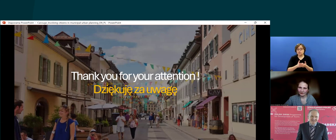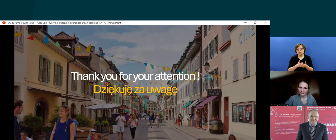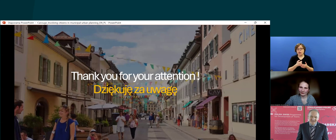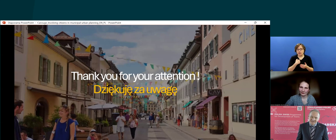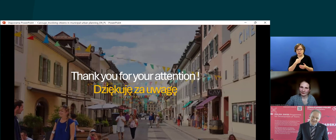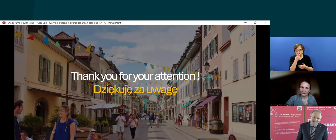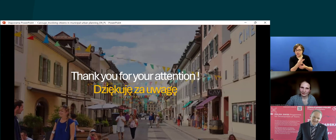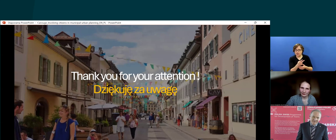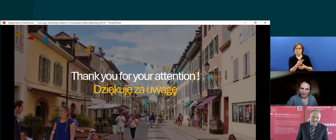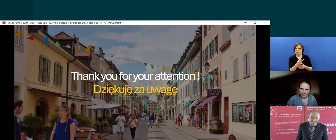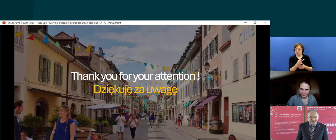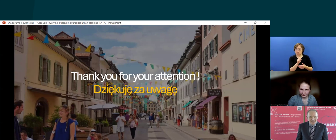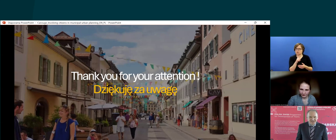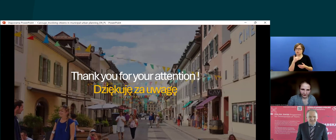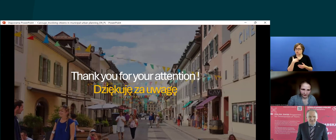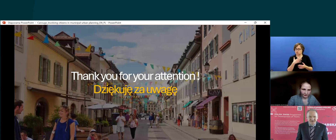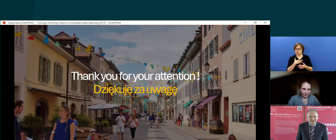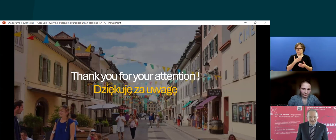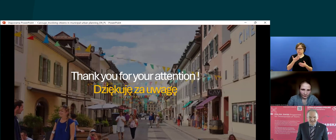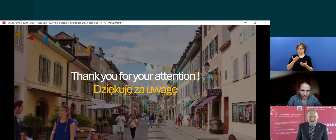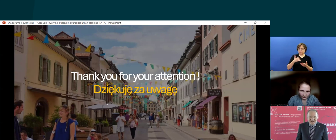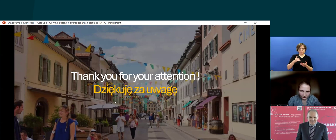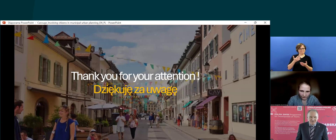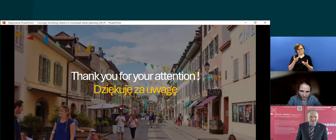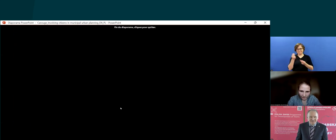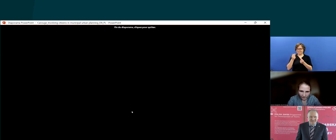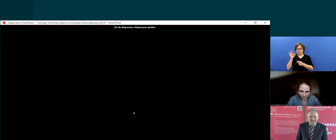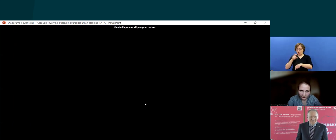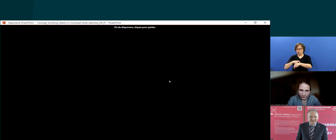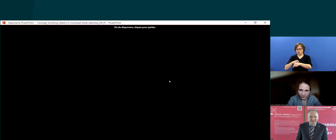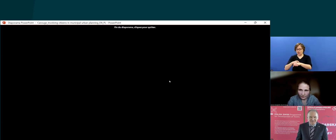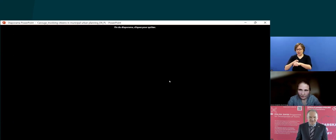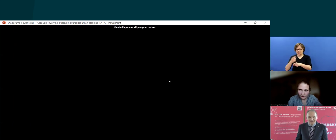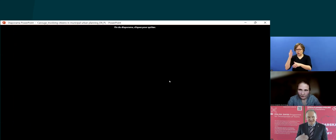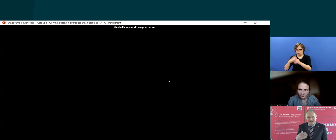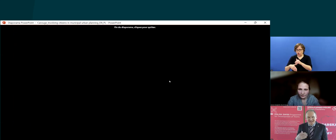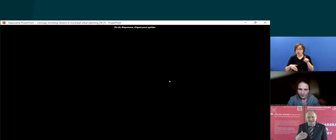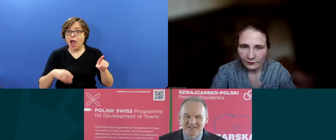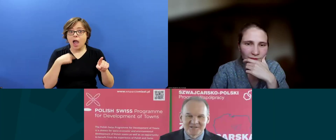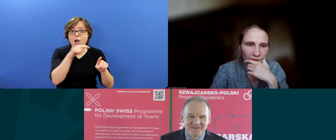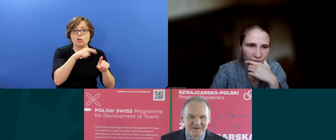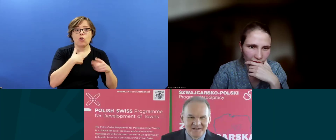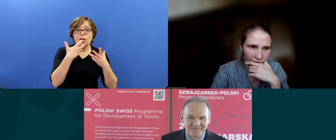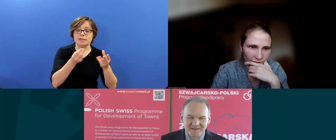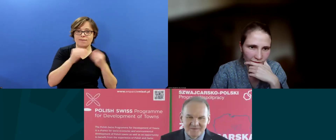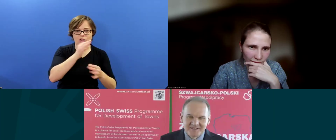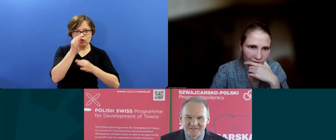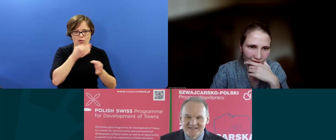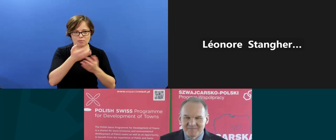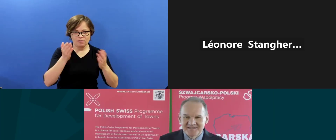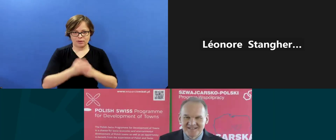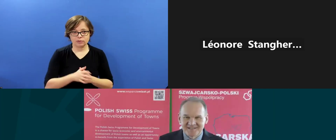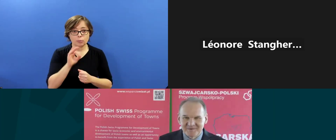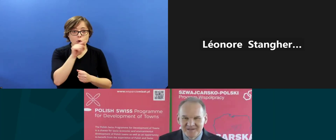jednej strony taki dysonans, bo patrzyłem, że czas nam się kończy, a to był właściwie slajd, który chciałbym, żebyś jak najbardziej jeszcze rozwinęła, bo to jest to,